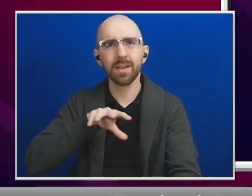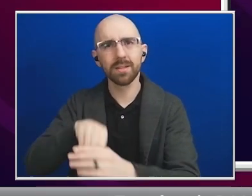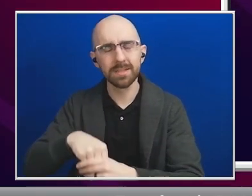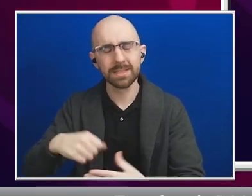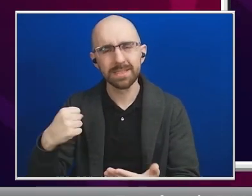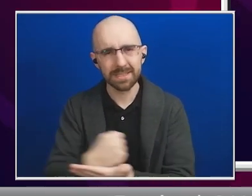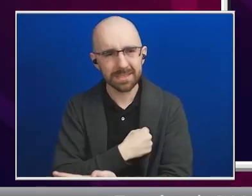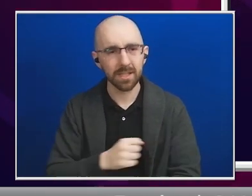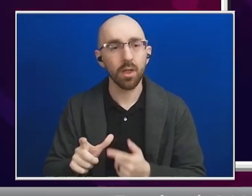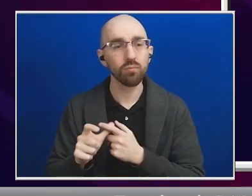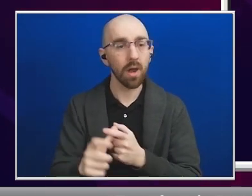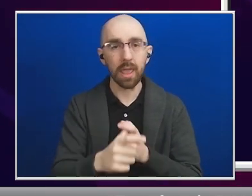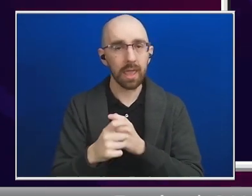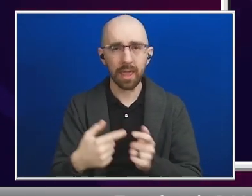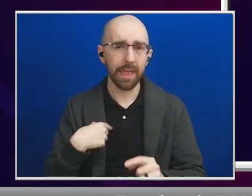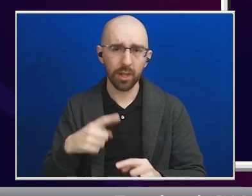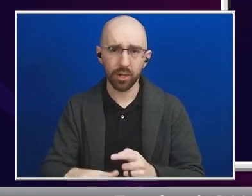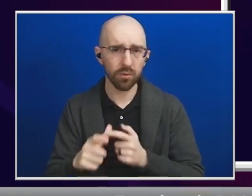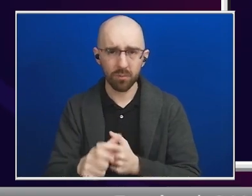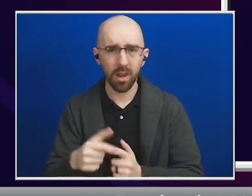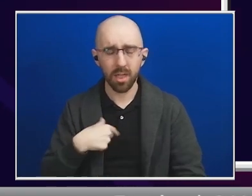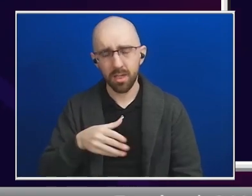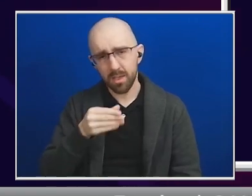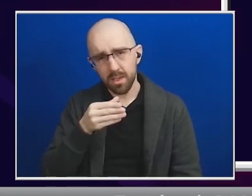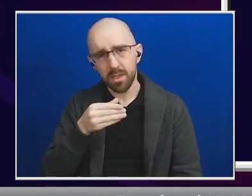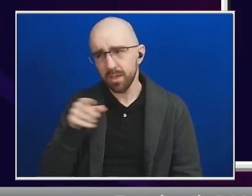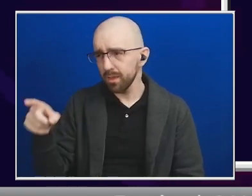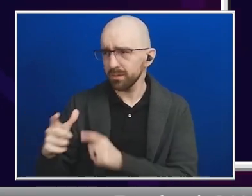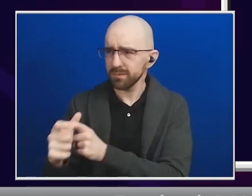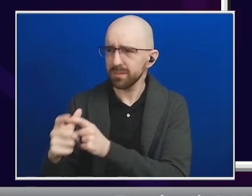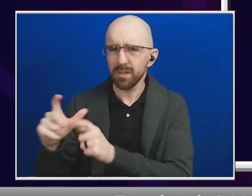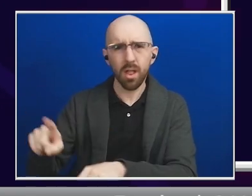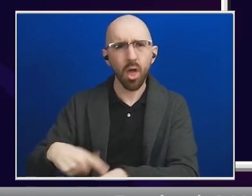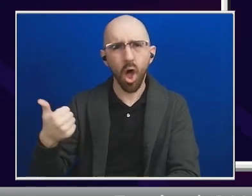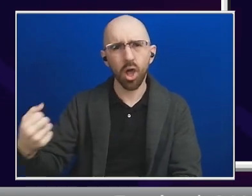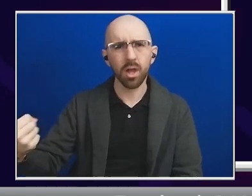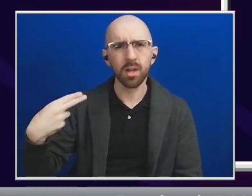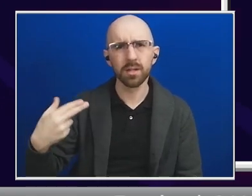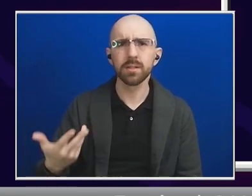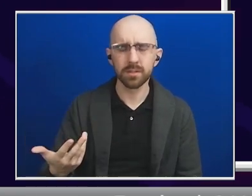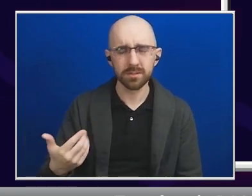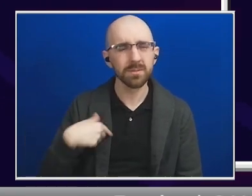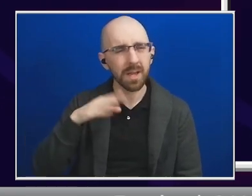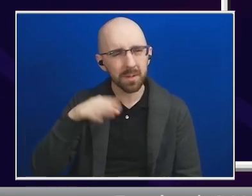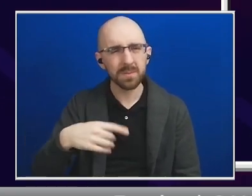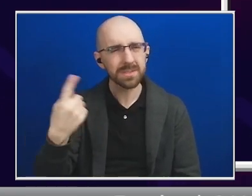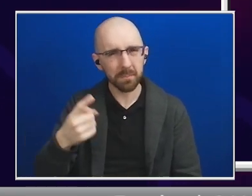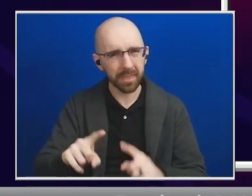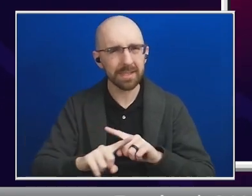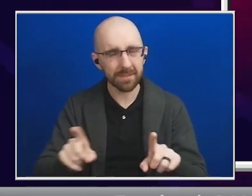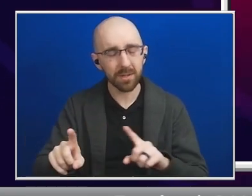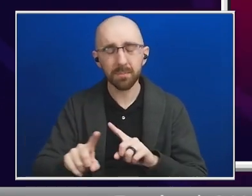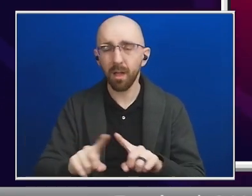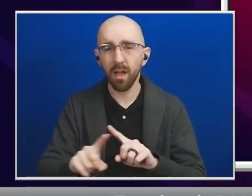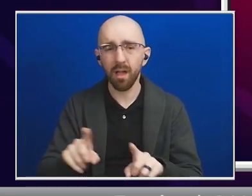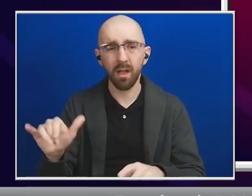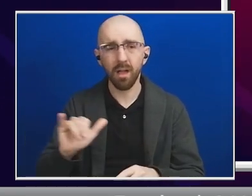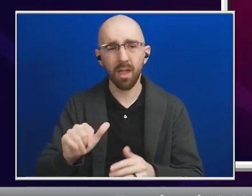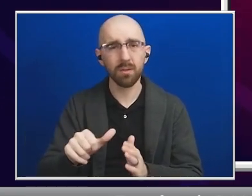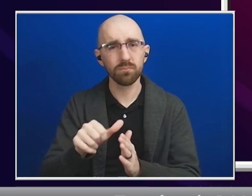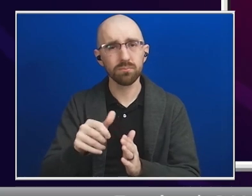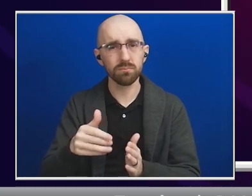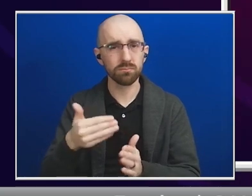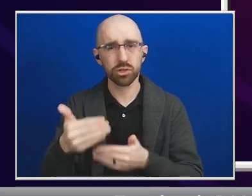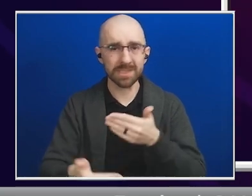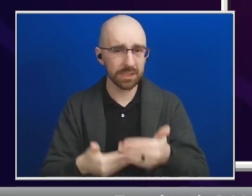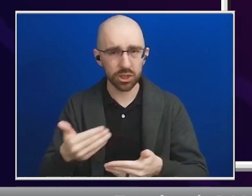couldn't run as long as the other kids. So, I knew there was something different, but like as far as like all the procedures, that was just my normal. So, I